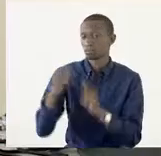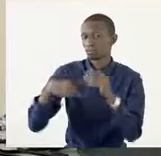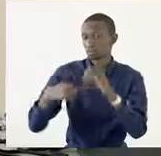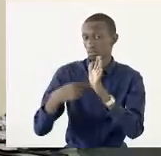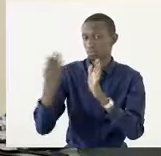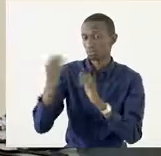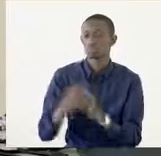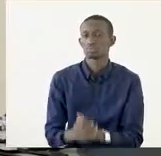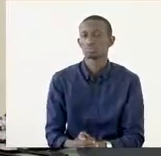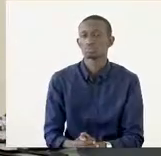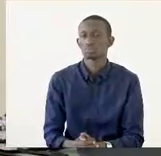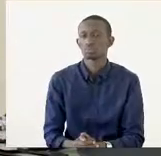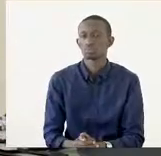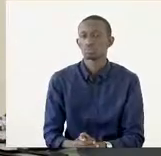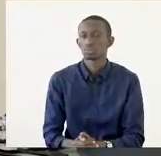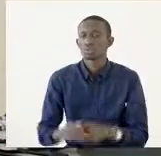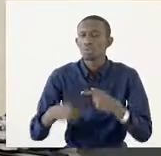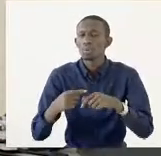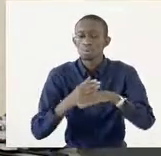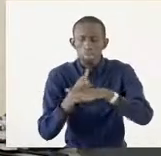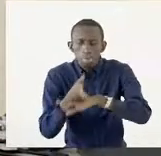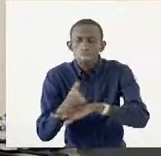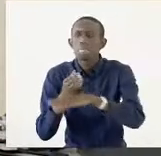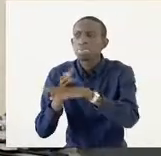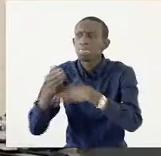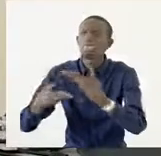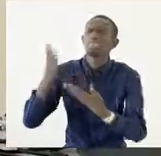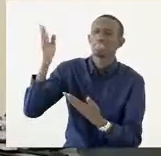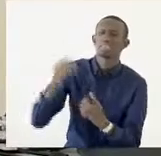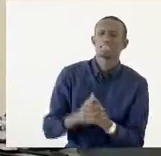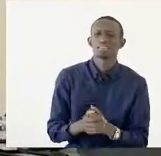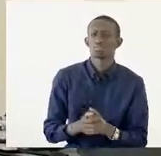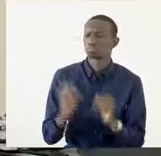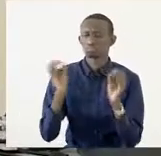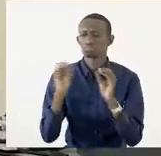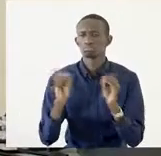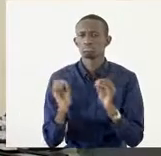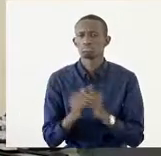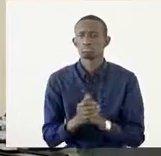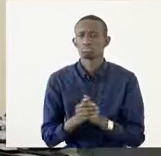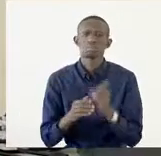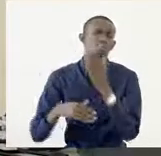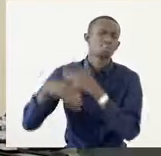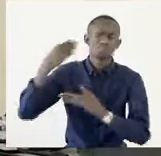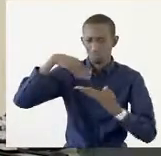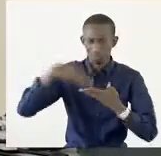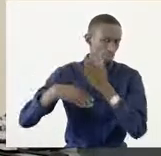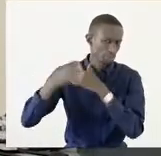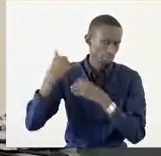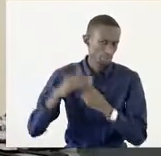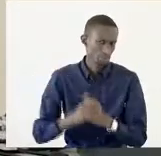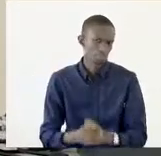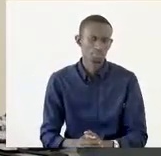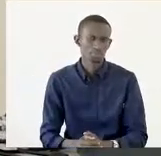looked at. We are not going to take a lot of time on this because we have looked at these reactions even